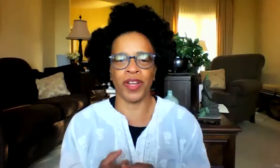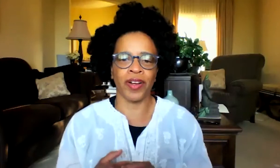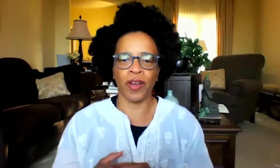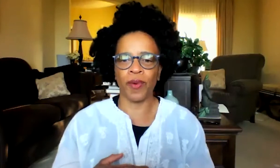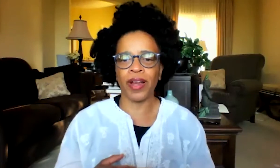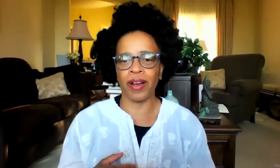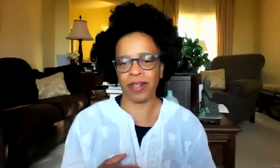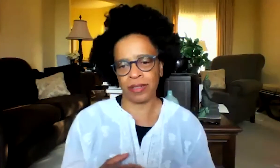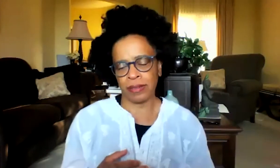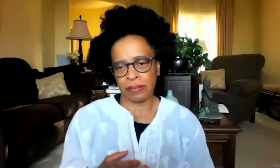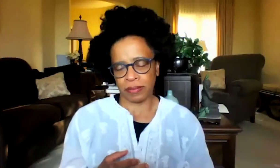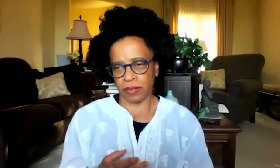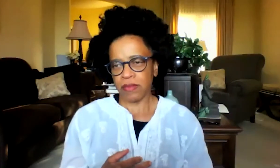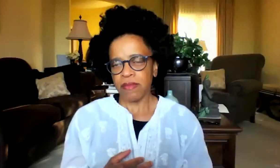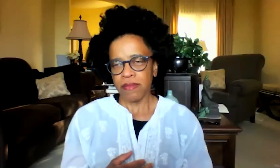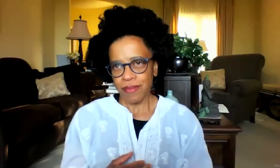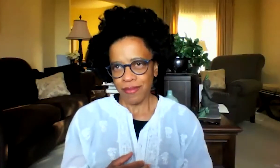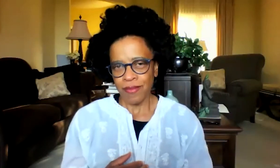I'm very aware